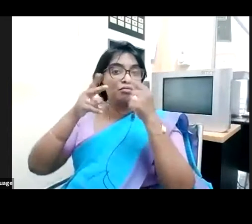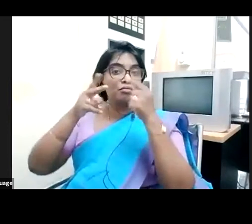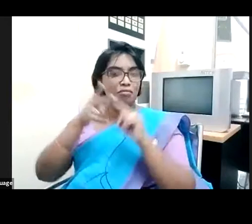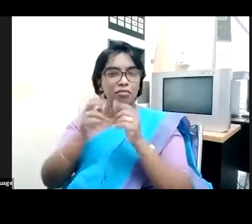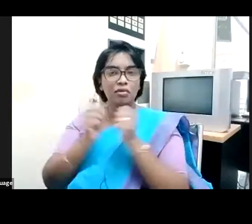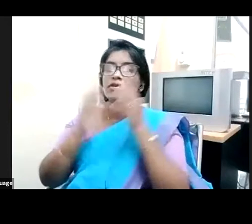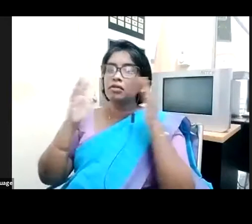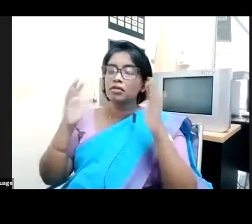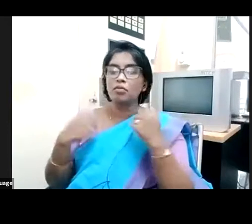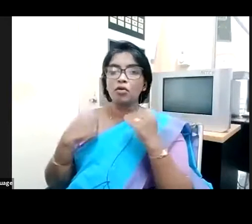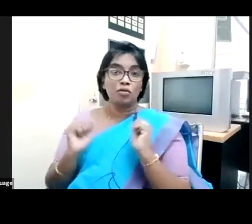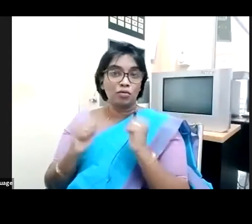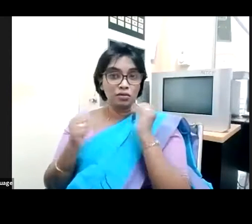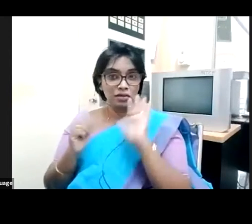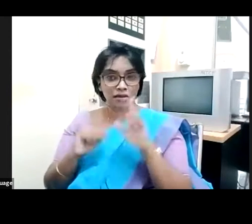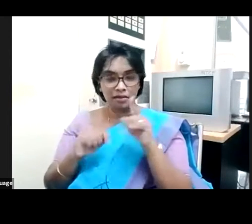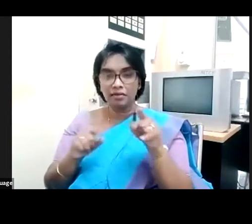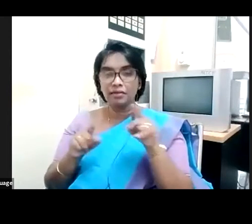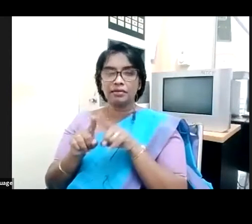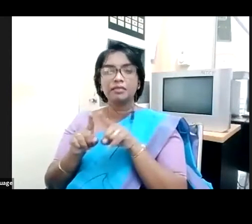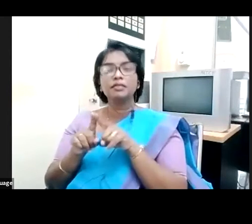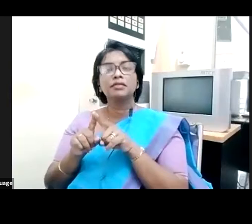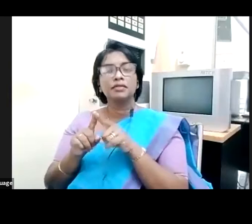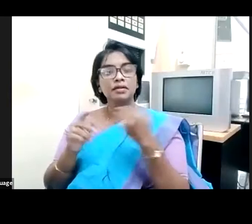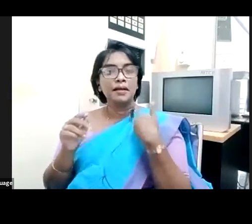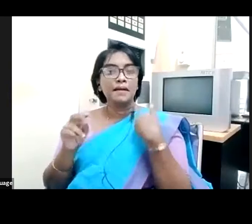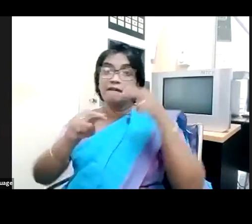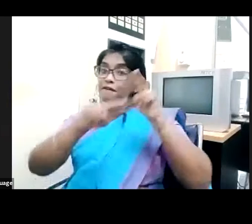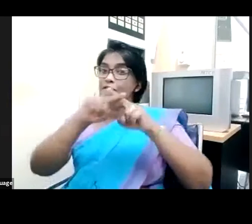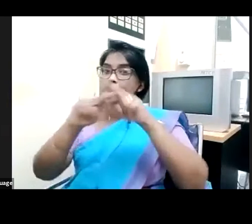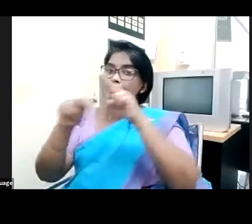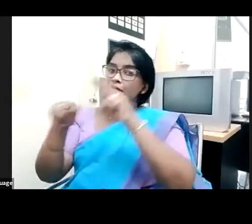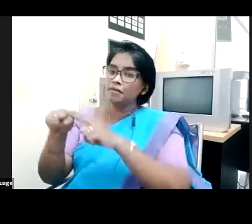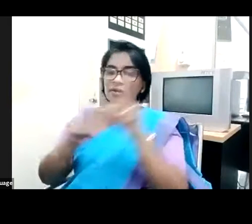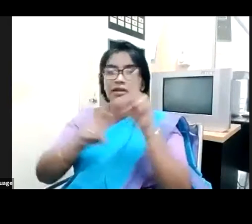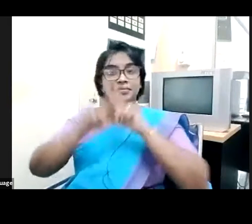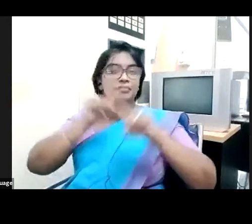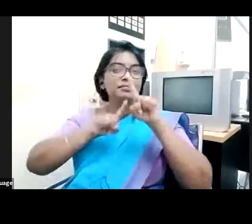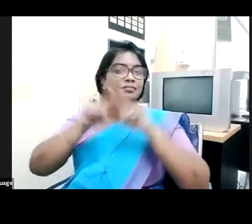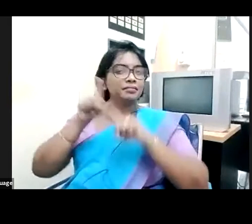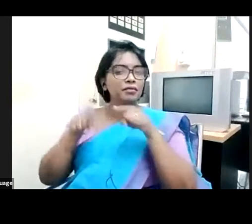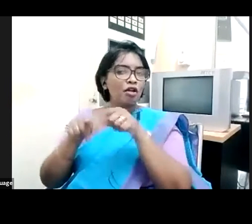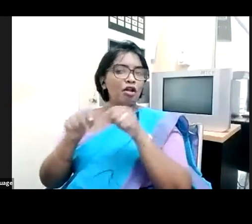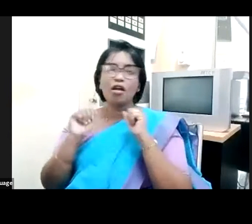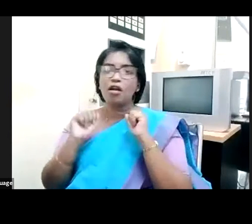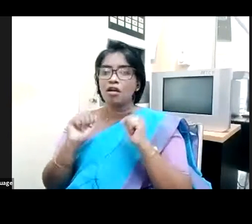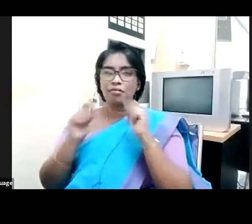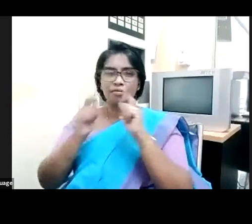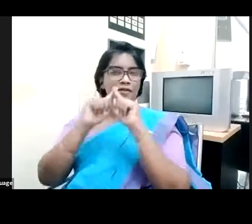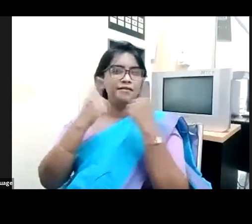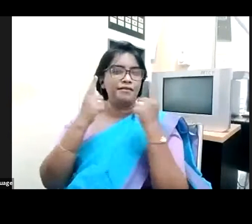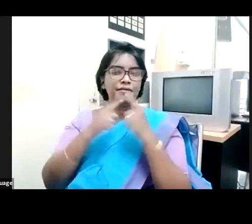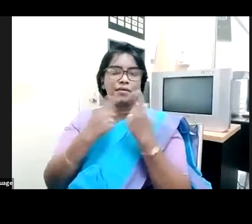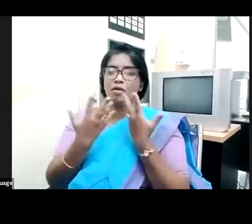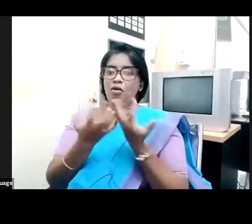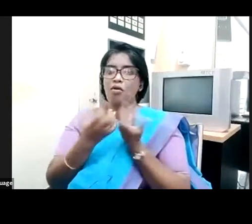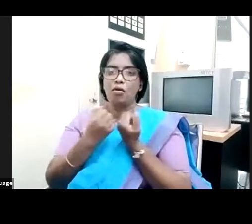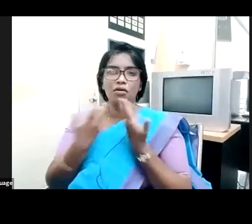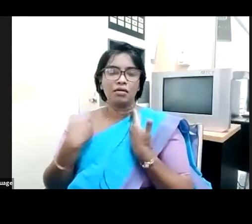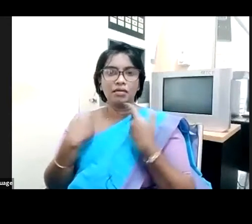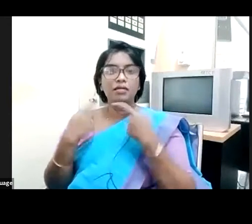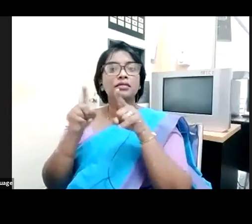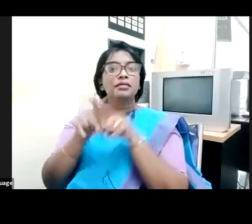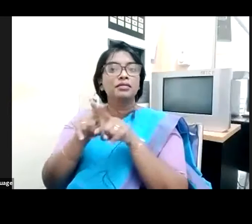will talk through in terms of what are the changes that are needed, and as well as the successful case studies from their